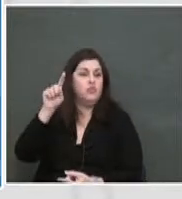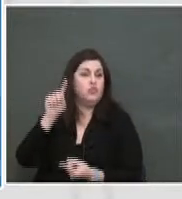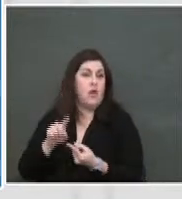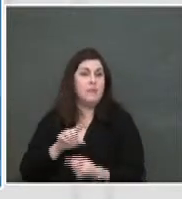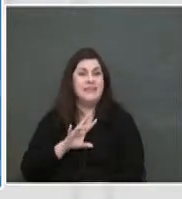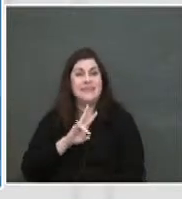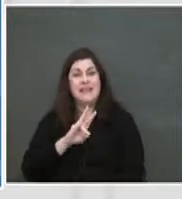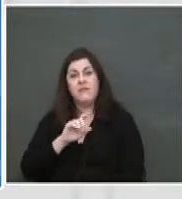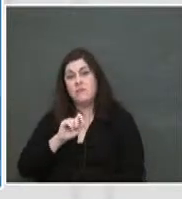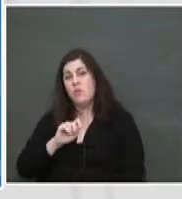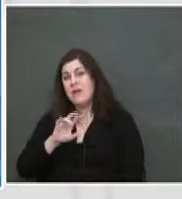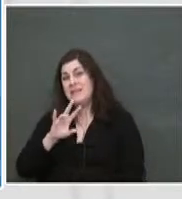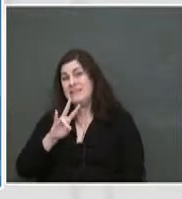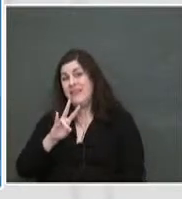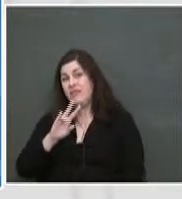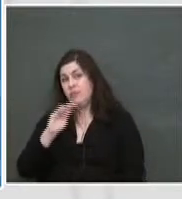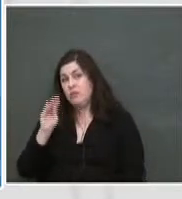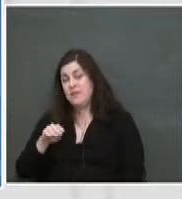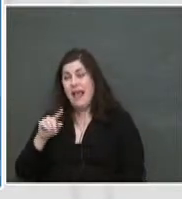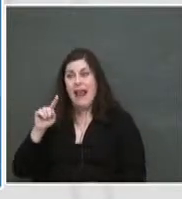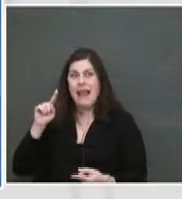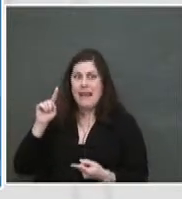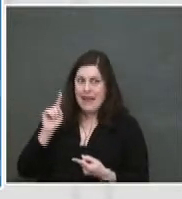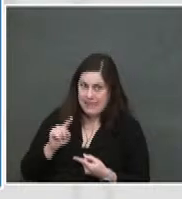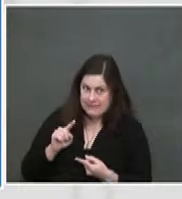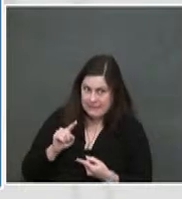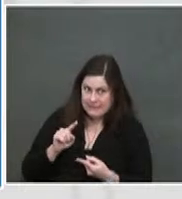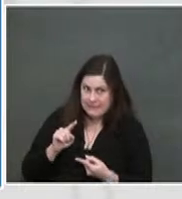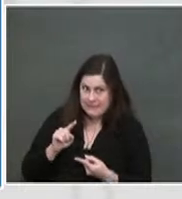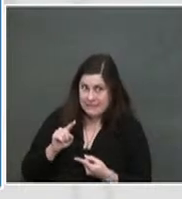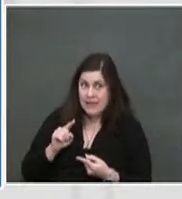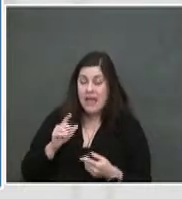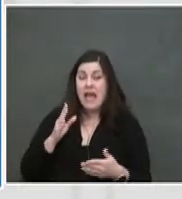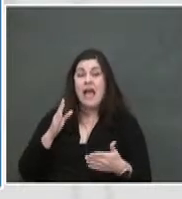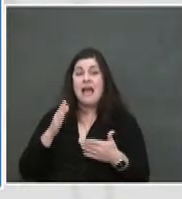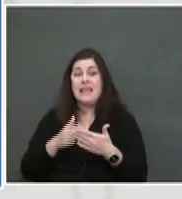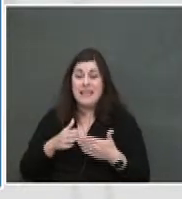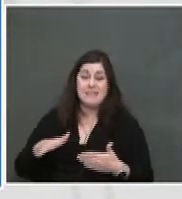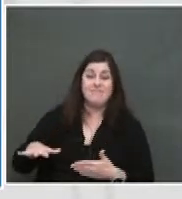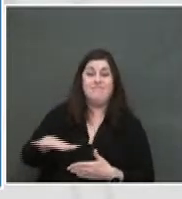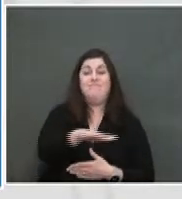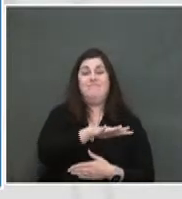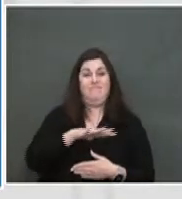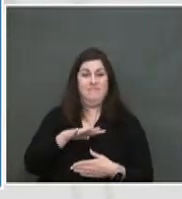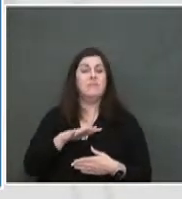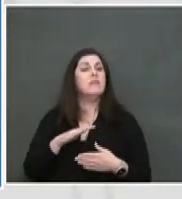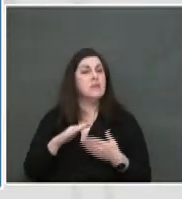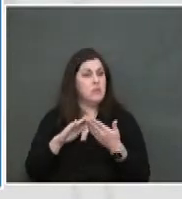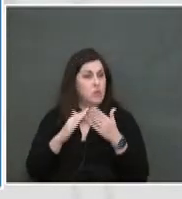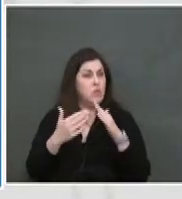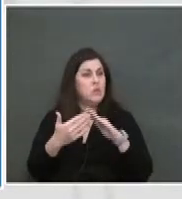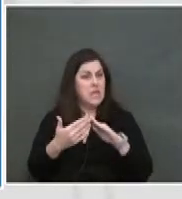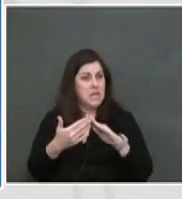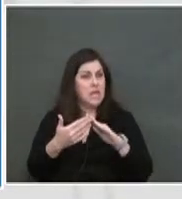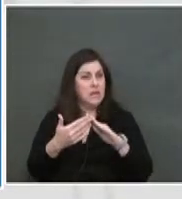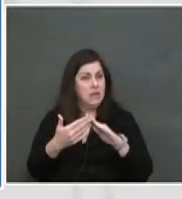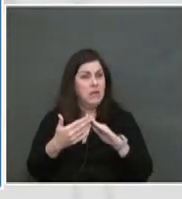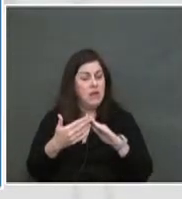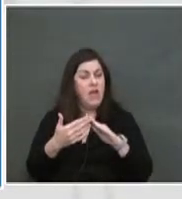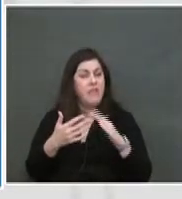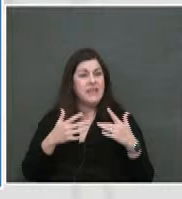7.7% decrease. And crimes against society, it shows that it's up, but crimes against society are typically